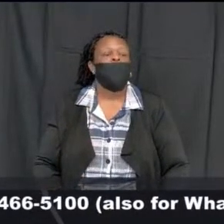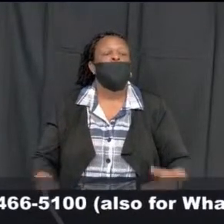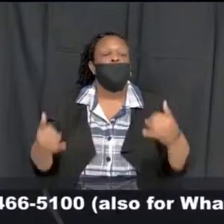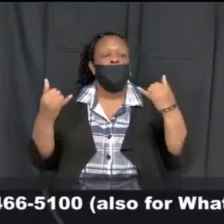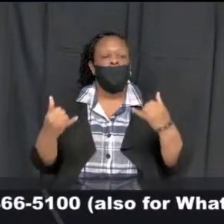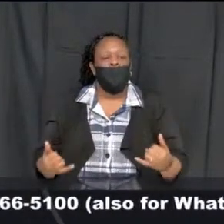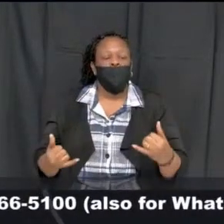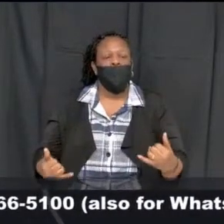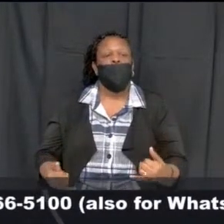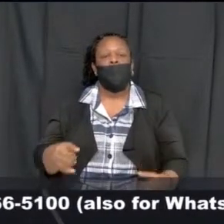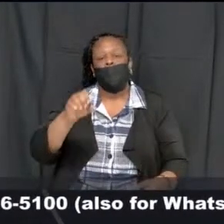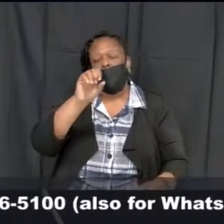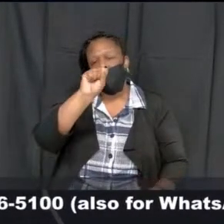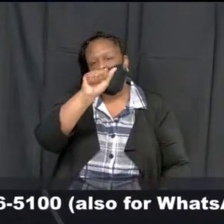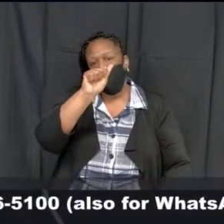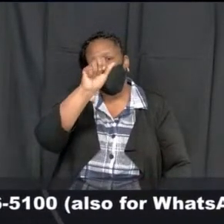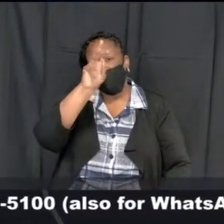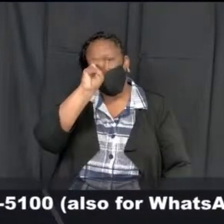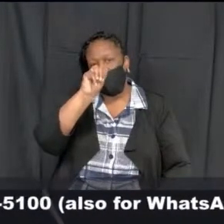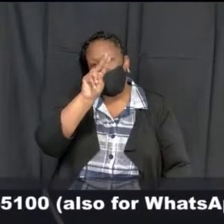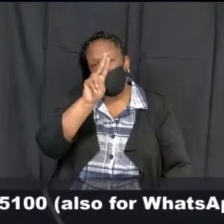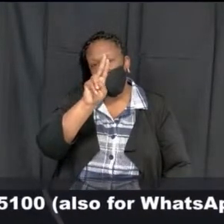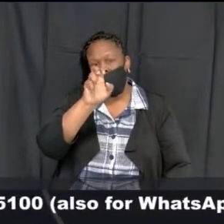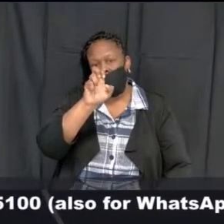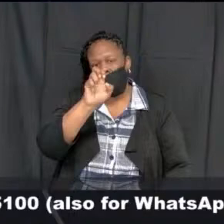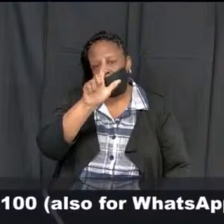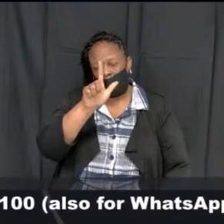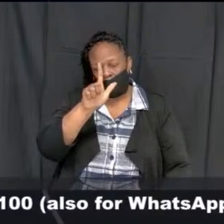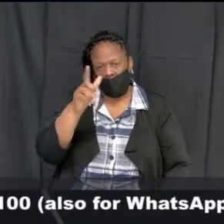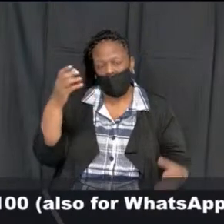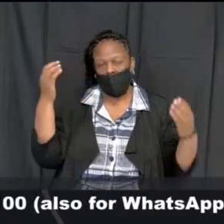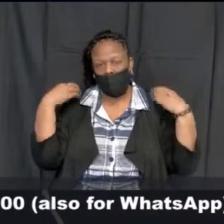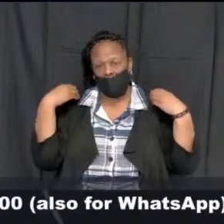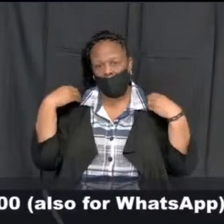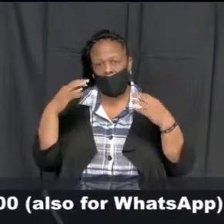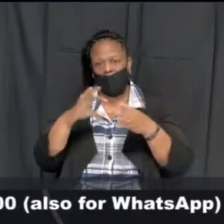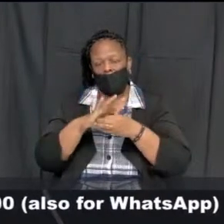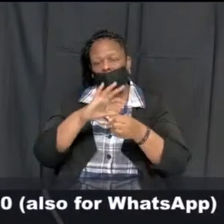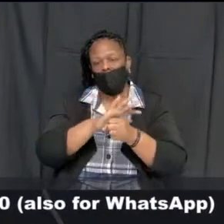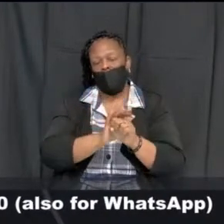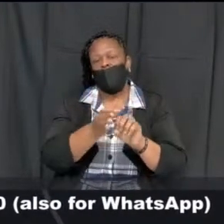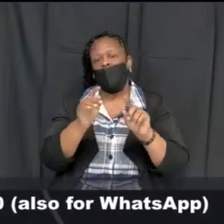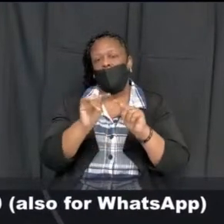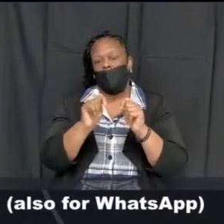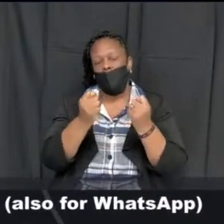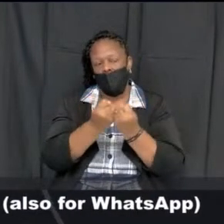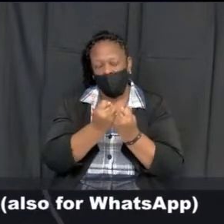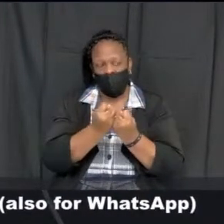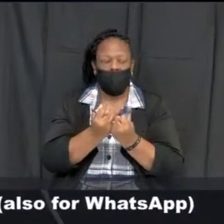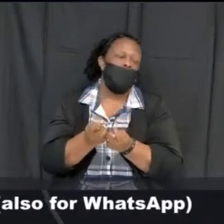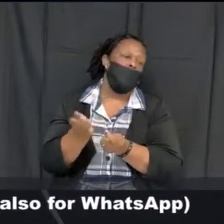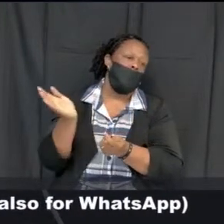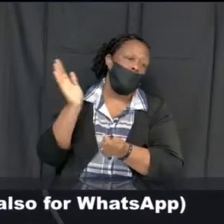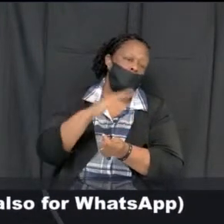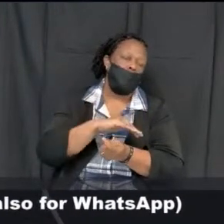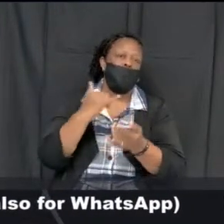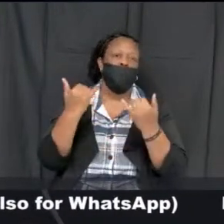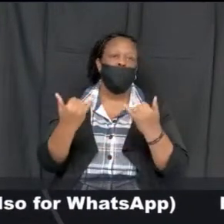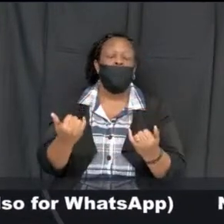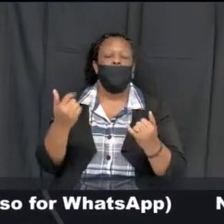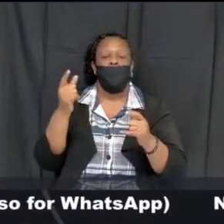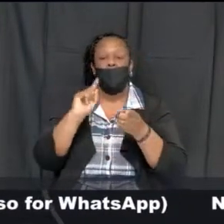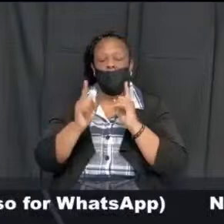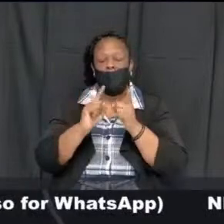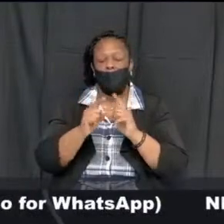Samuel, Chair of the National COVID-19 Task Force and National Disaster Coordinator at NEMA, to give us